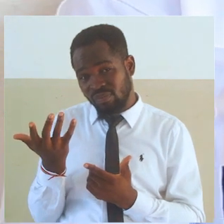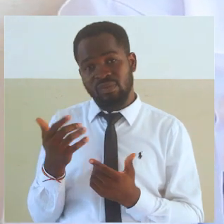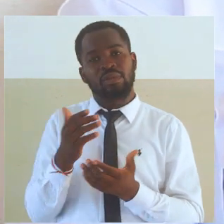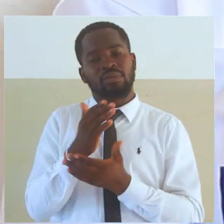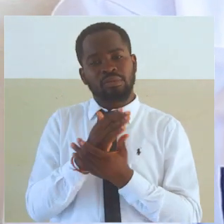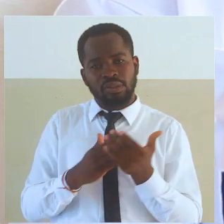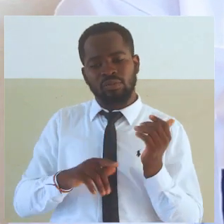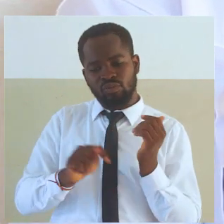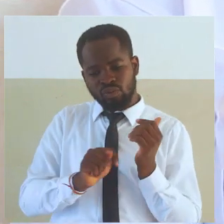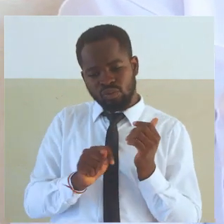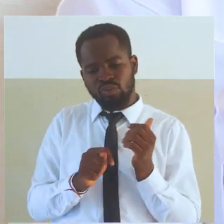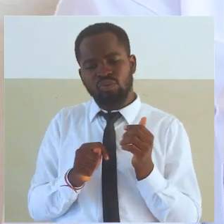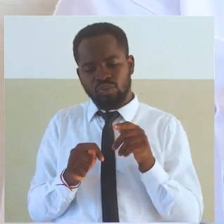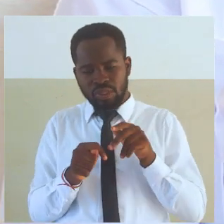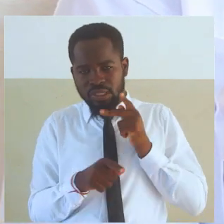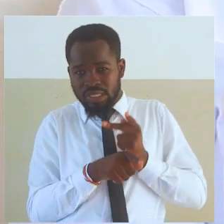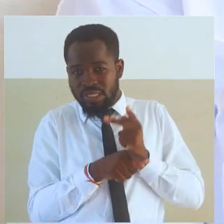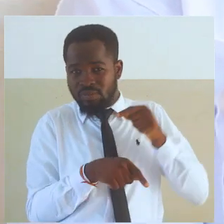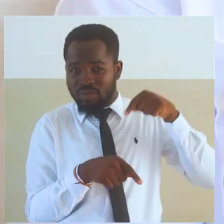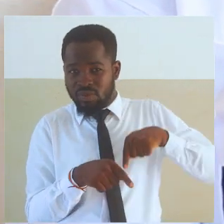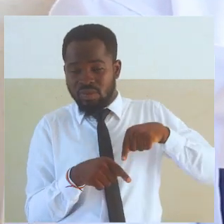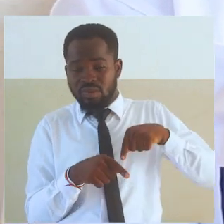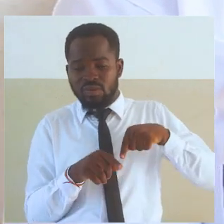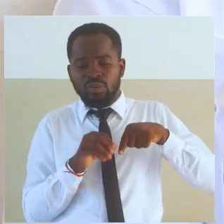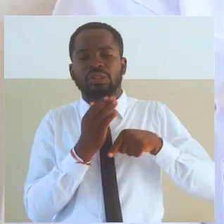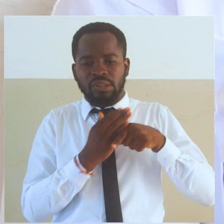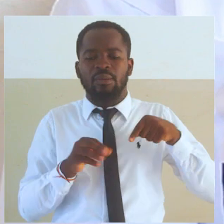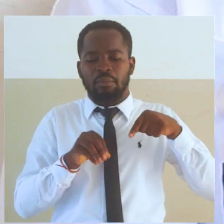some of the urine will come out, but the rest